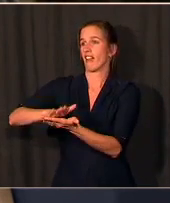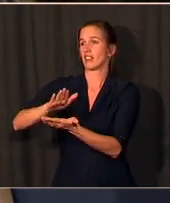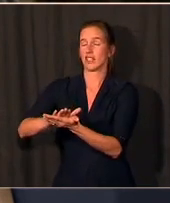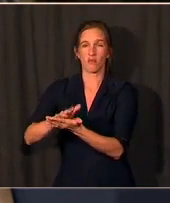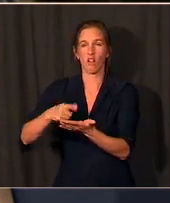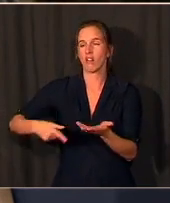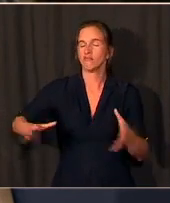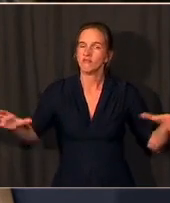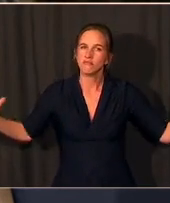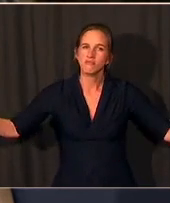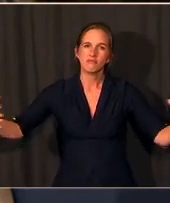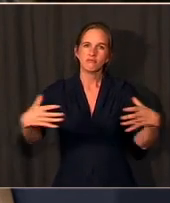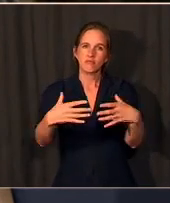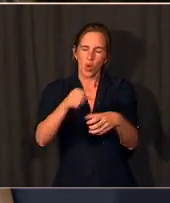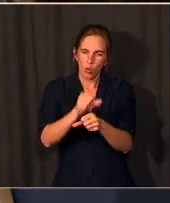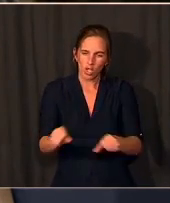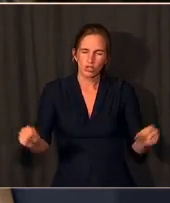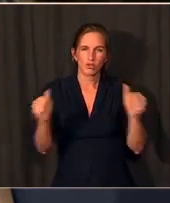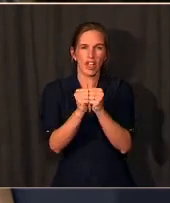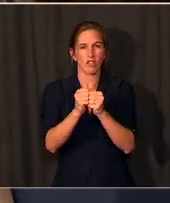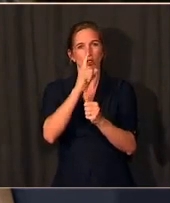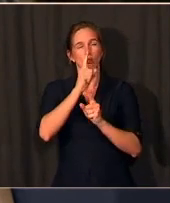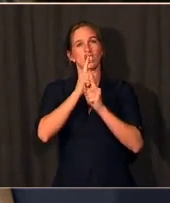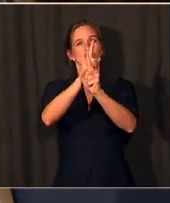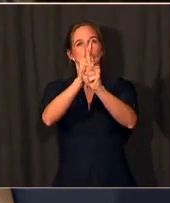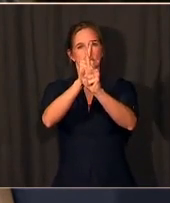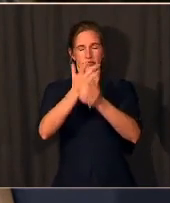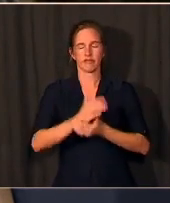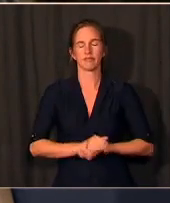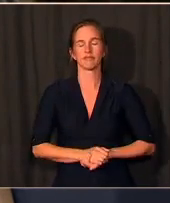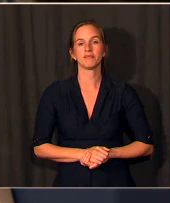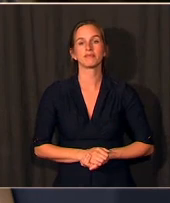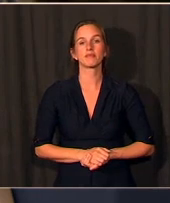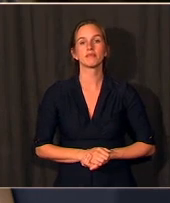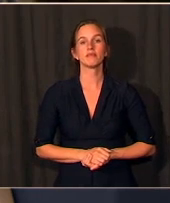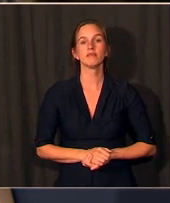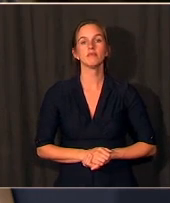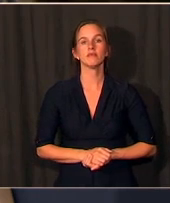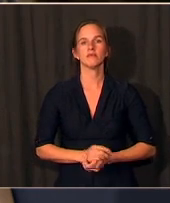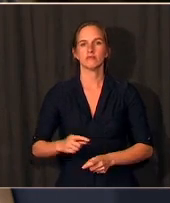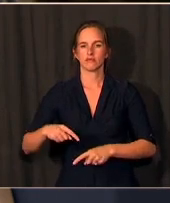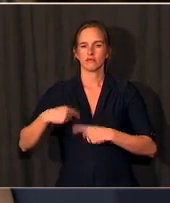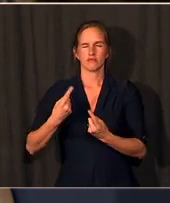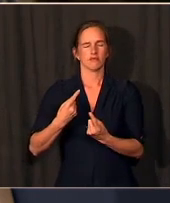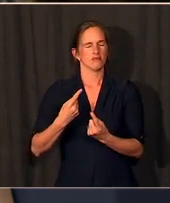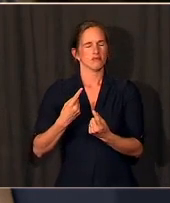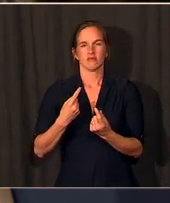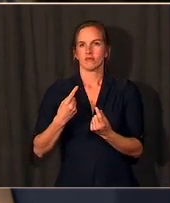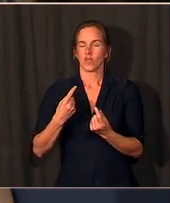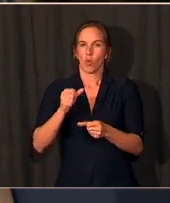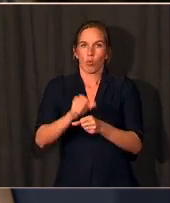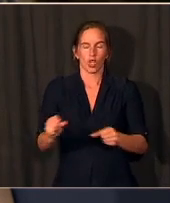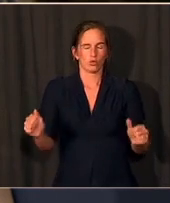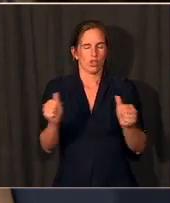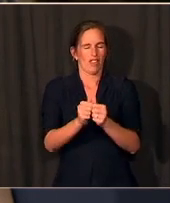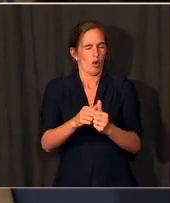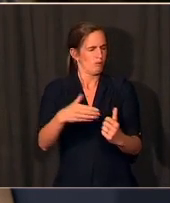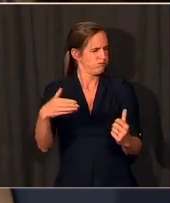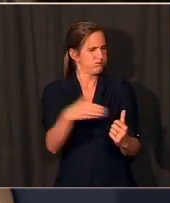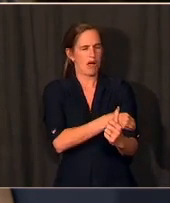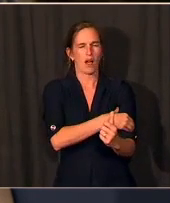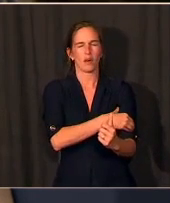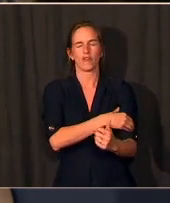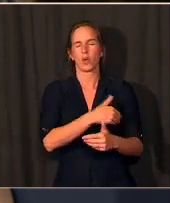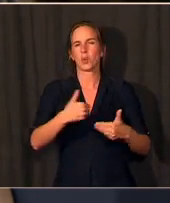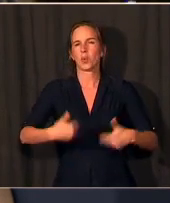and capability to achieve our mission. It has been powerful. We have capitalized